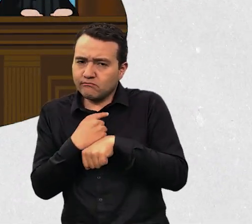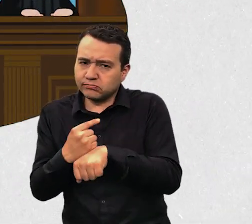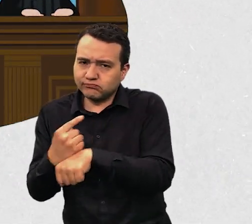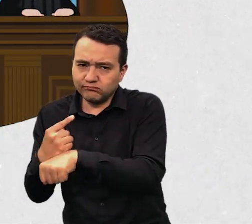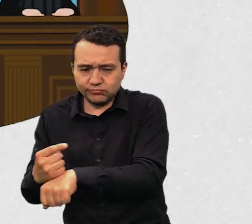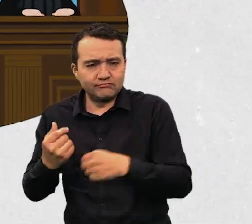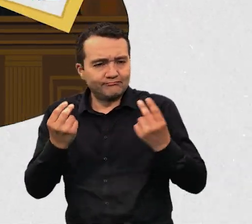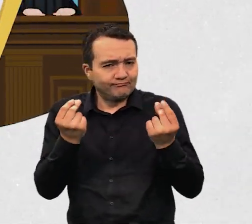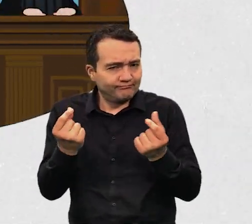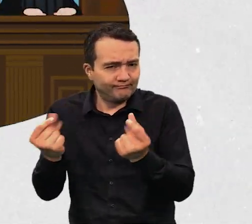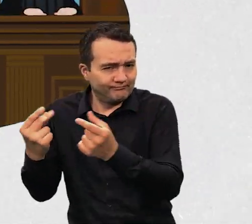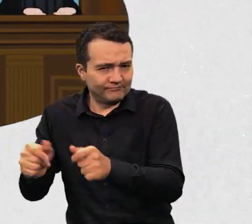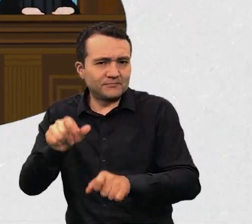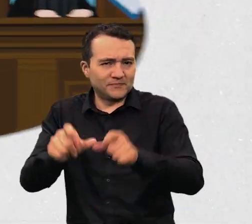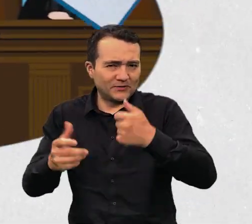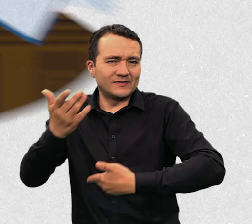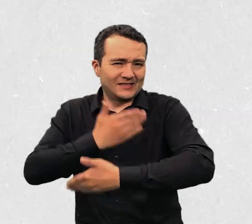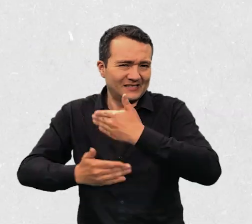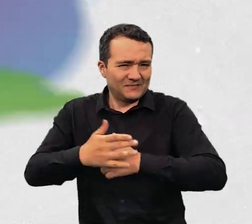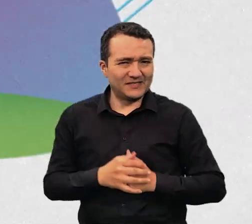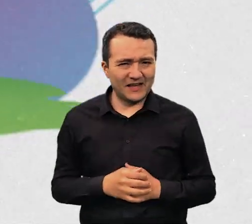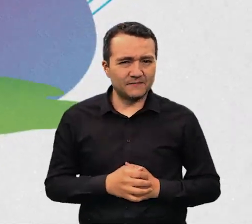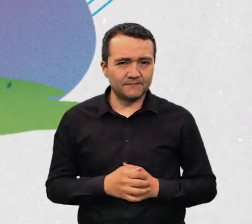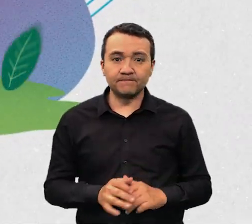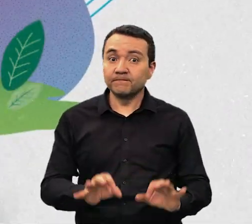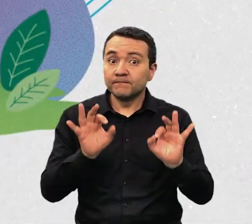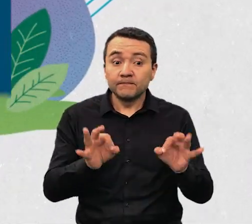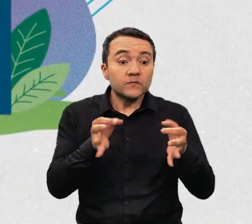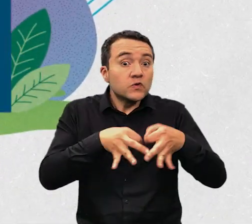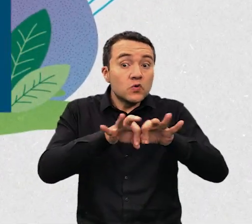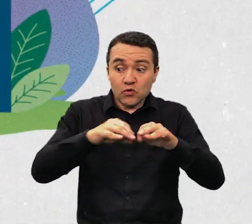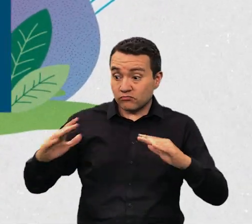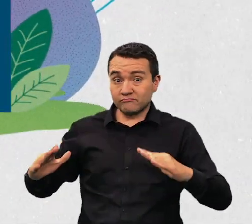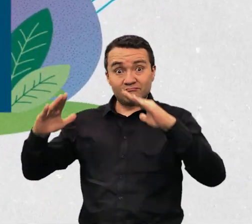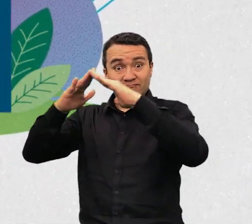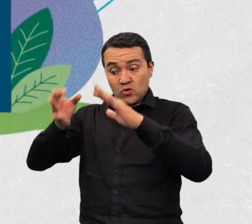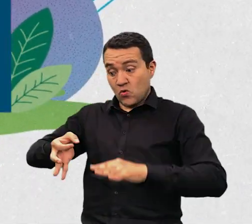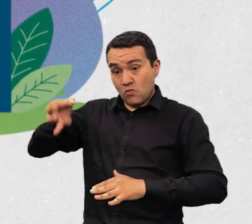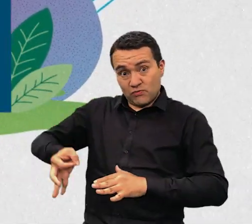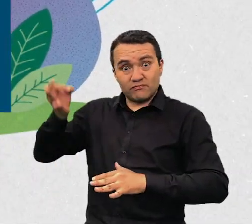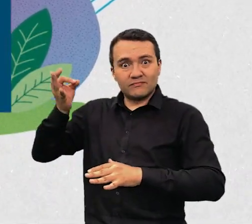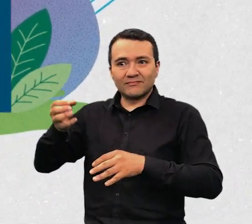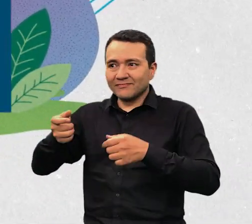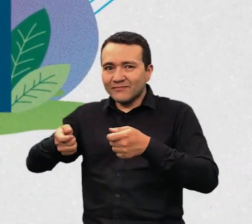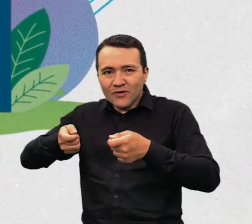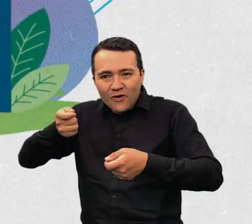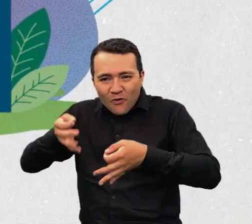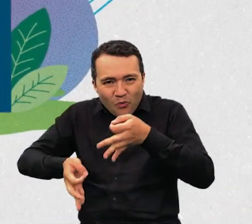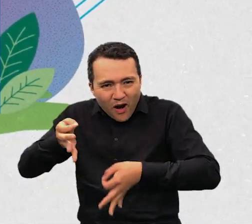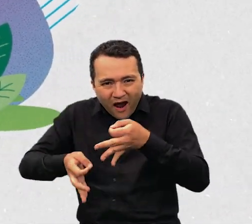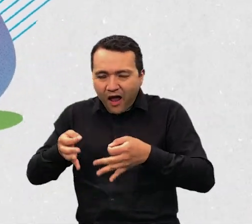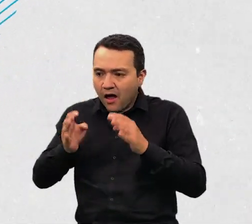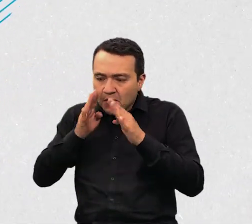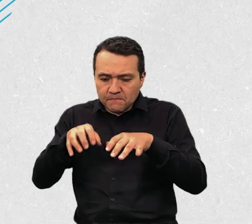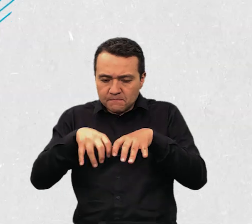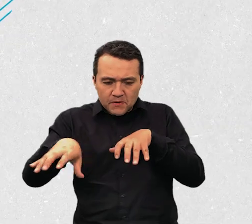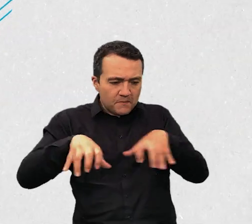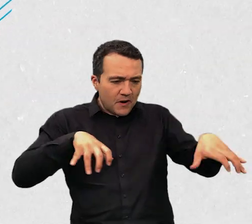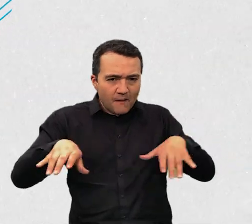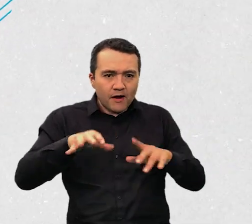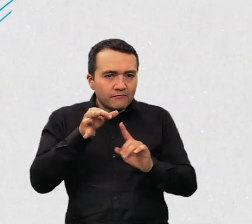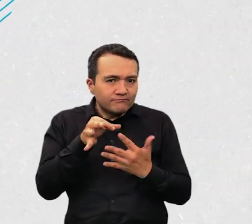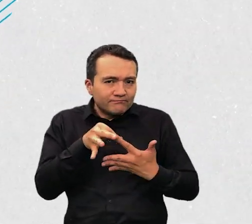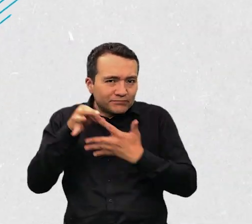in which persons with disabilities are involved. Make available and effectively implement the preferential